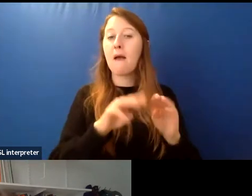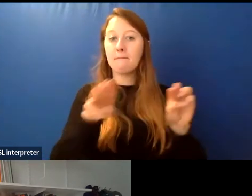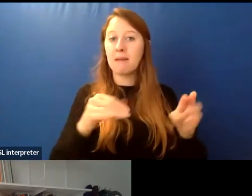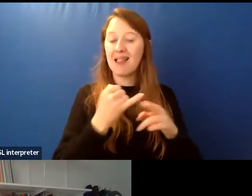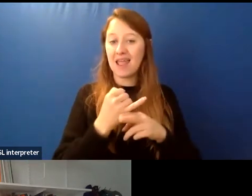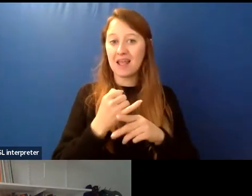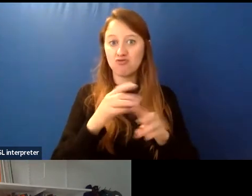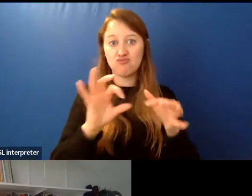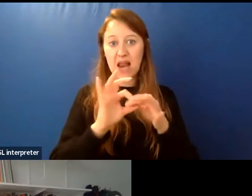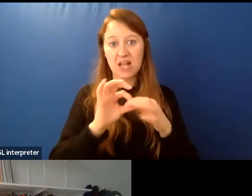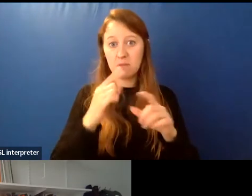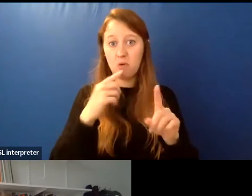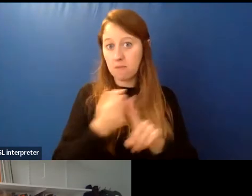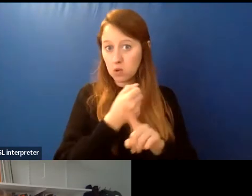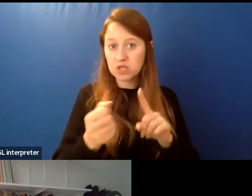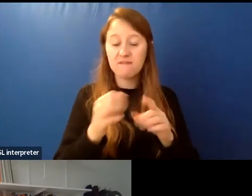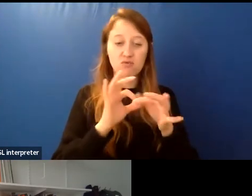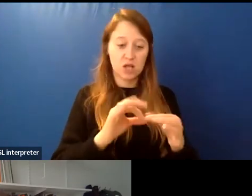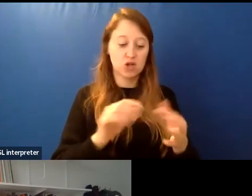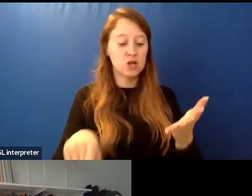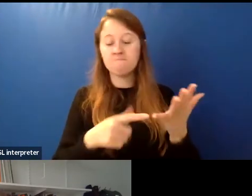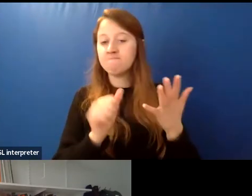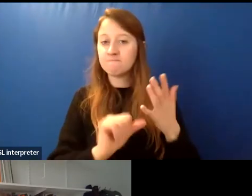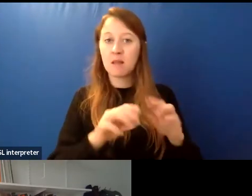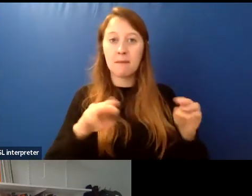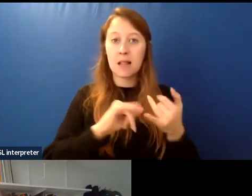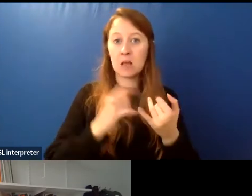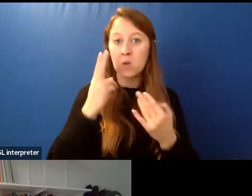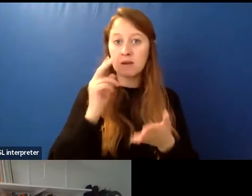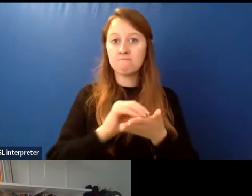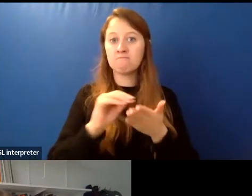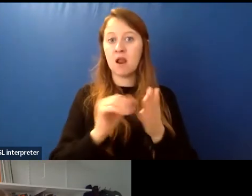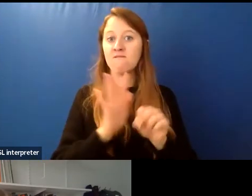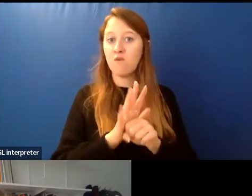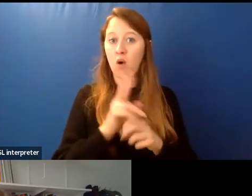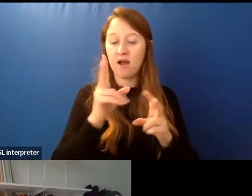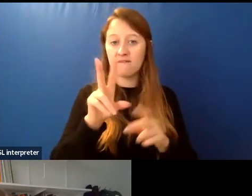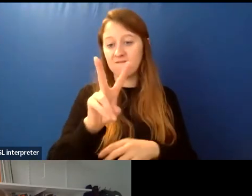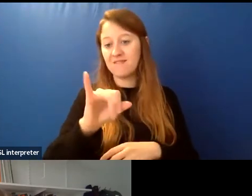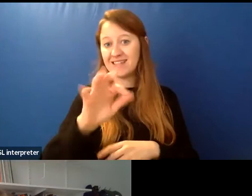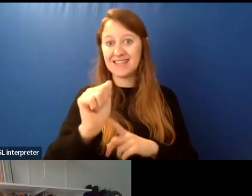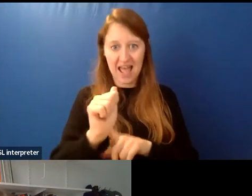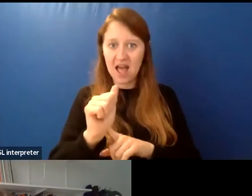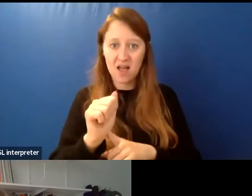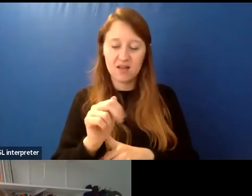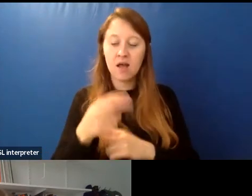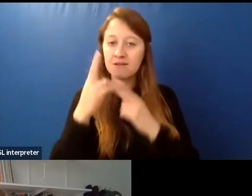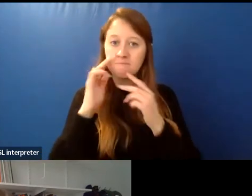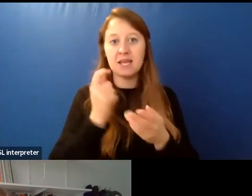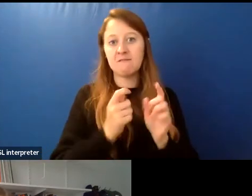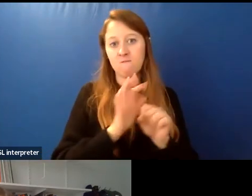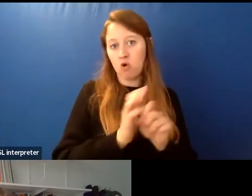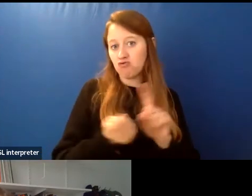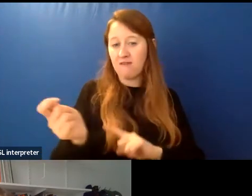course, there are people who need visas to travel, even visas to come to England or to go to Holland to access abortion. And those are very, very